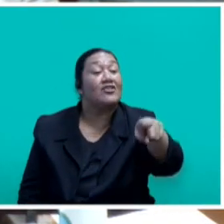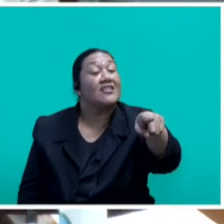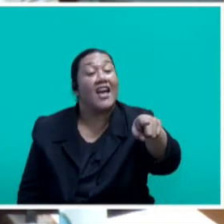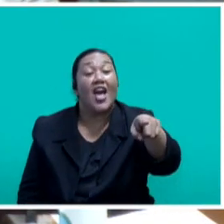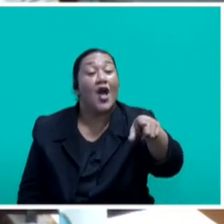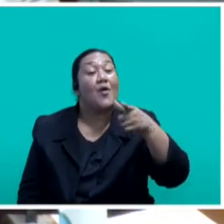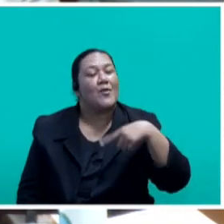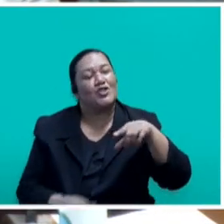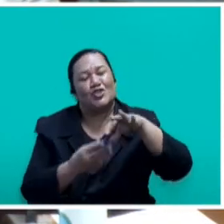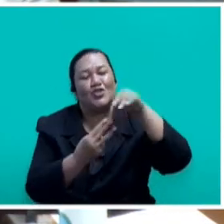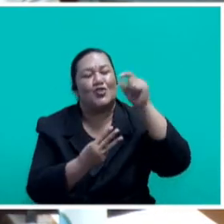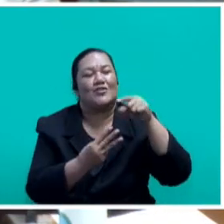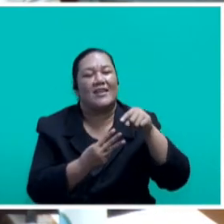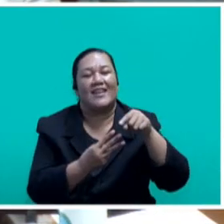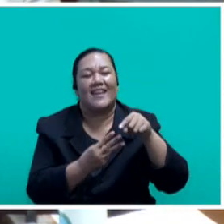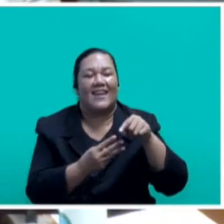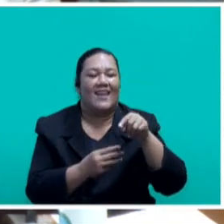now.